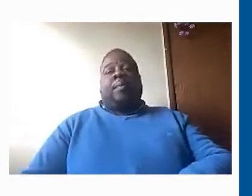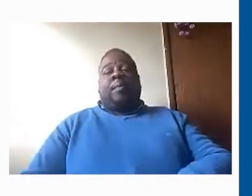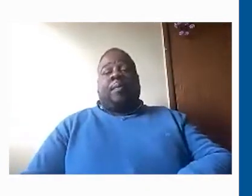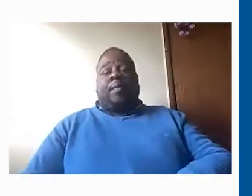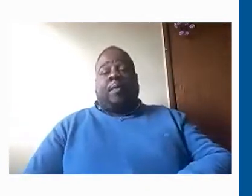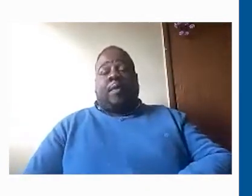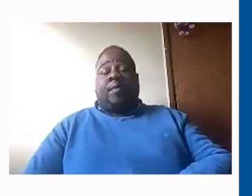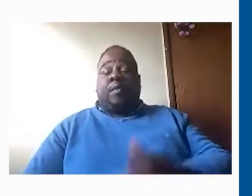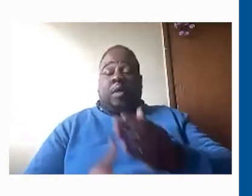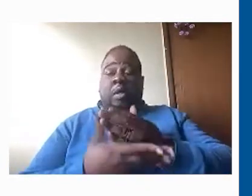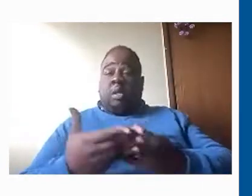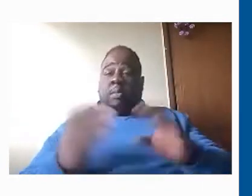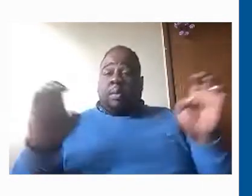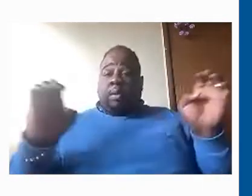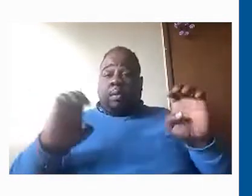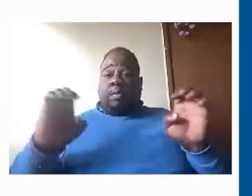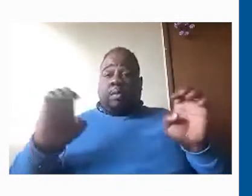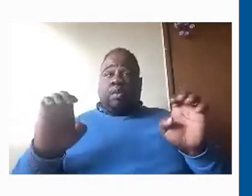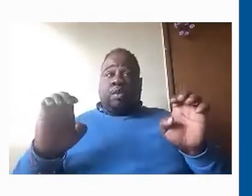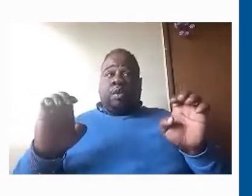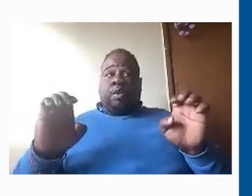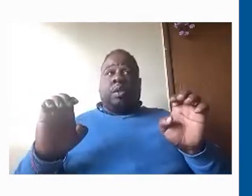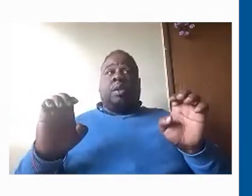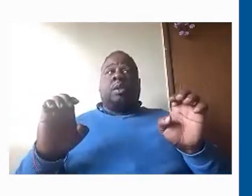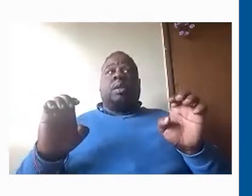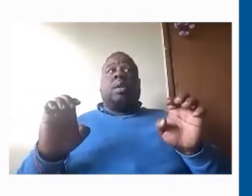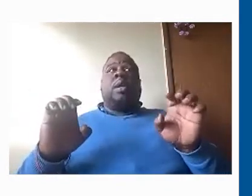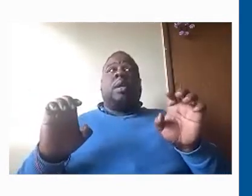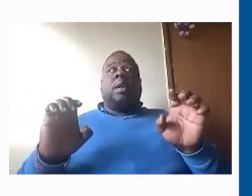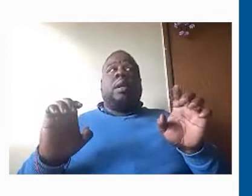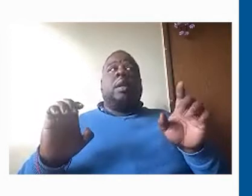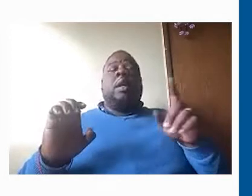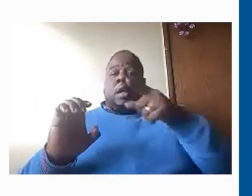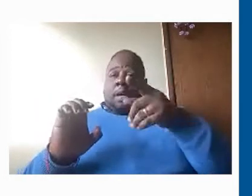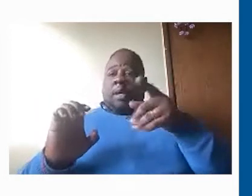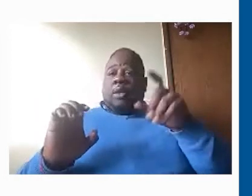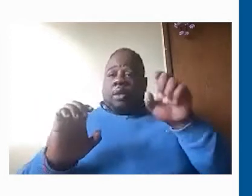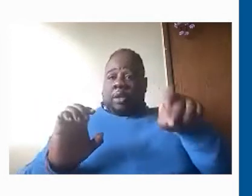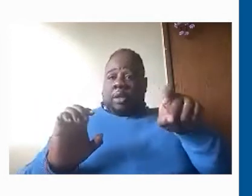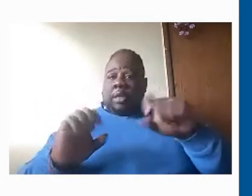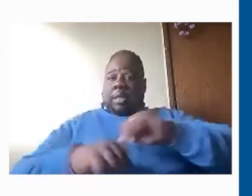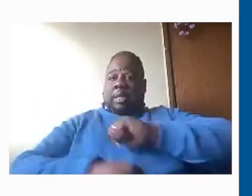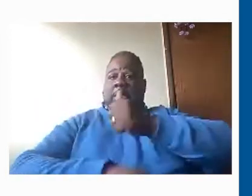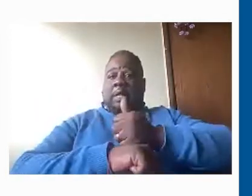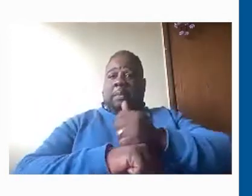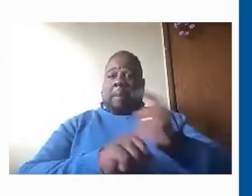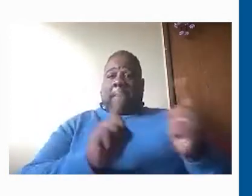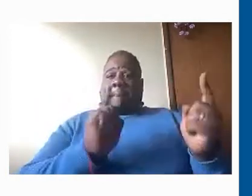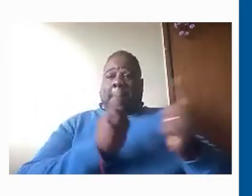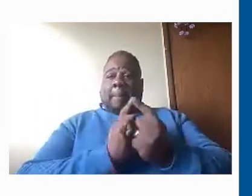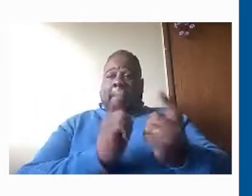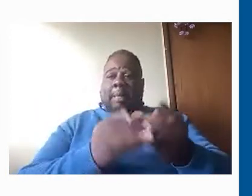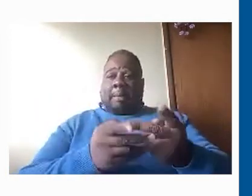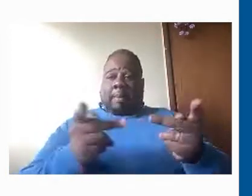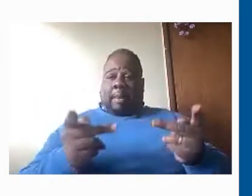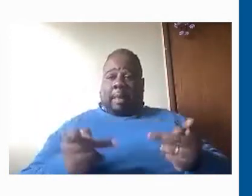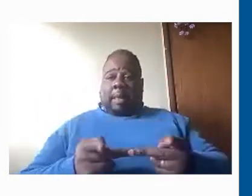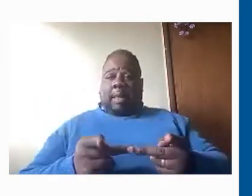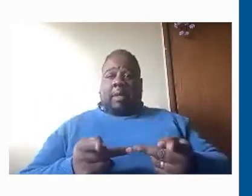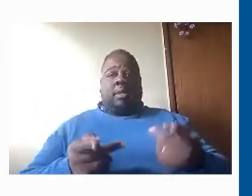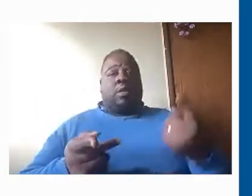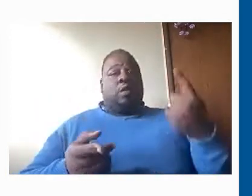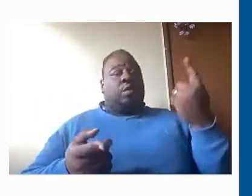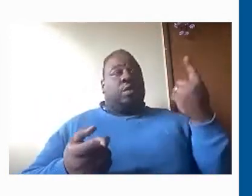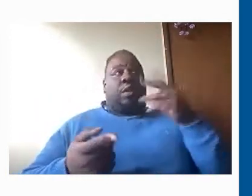to evacuate, meeting places are also really key. And that could be for a fire, it could be for a hurricane or coastal storm.